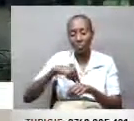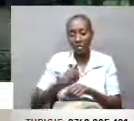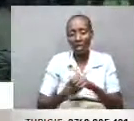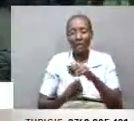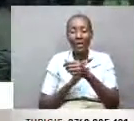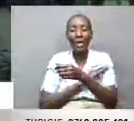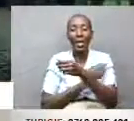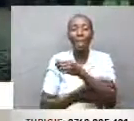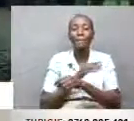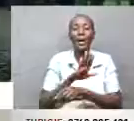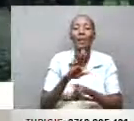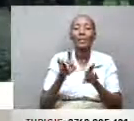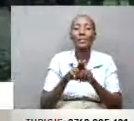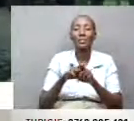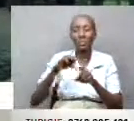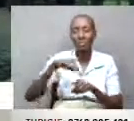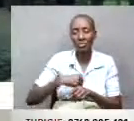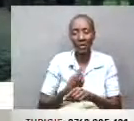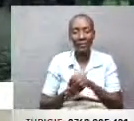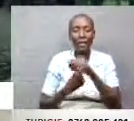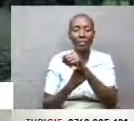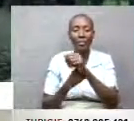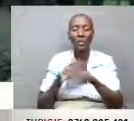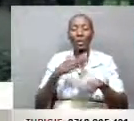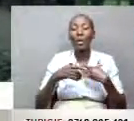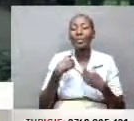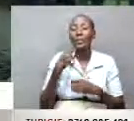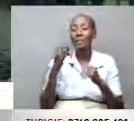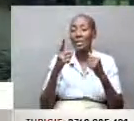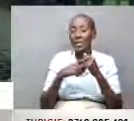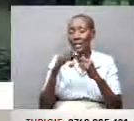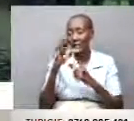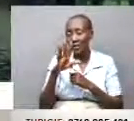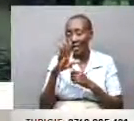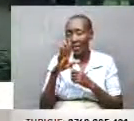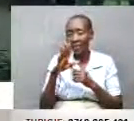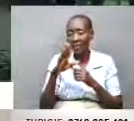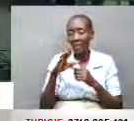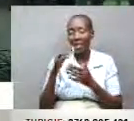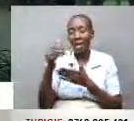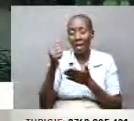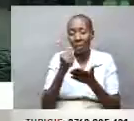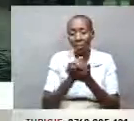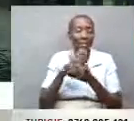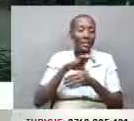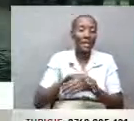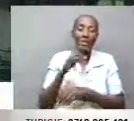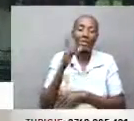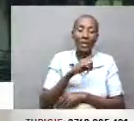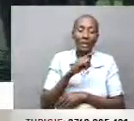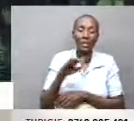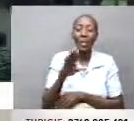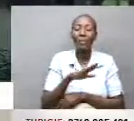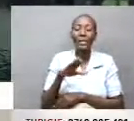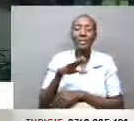and so that they could also be self-reliant. I'm happy to say that 65 of those girls are already found employment in the industries where they went to